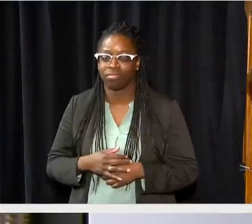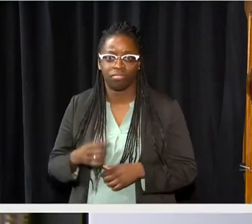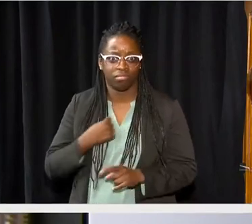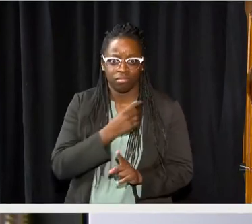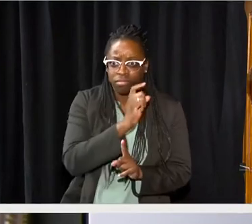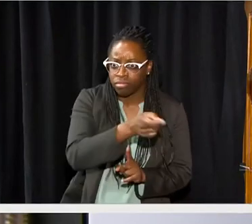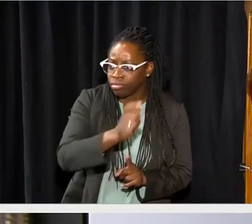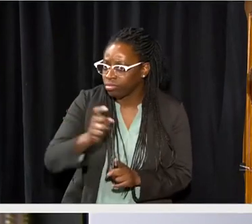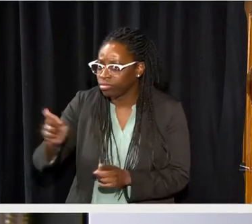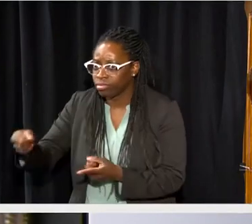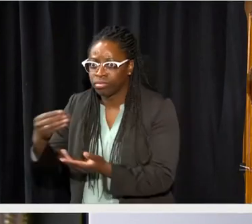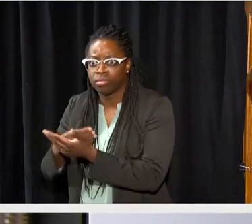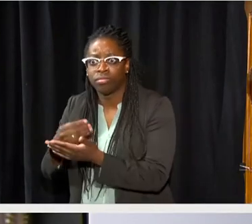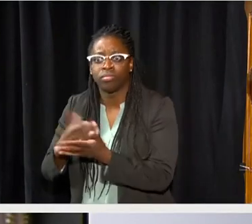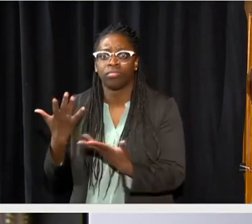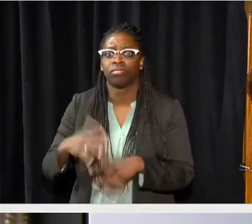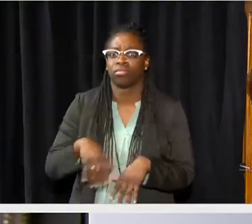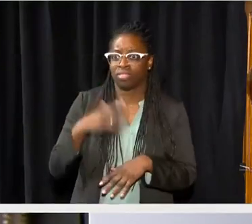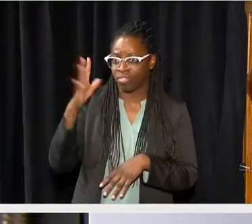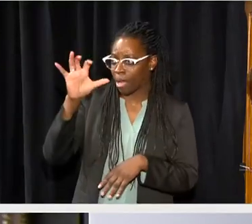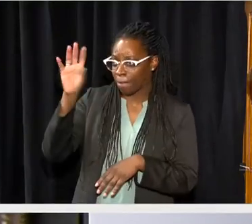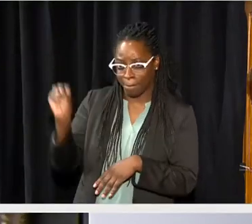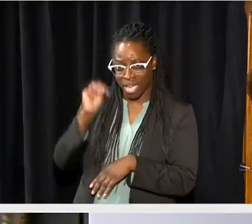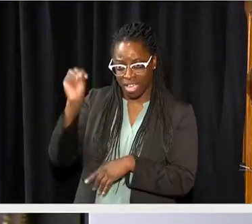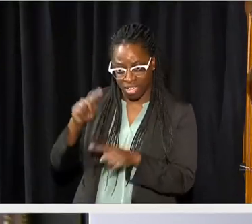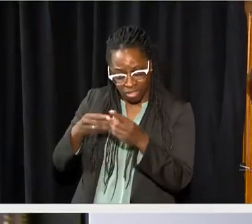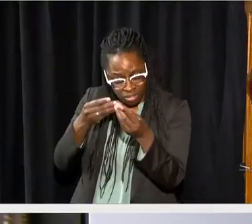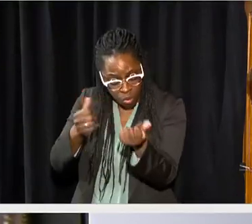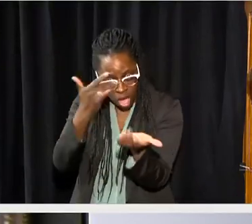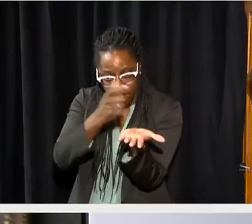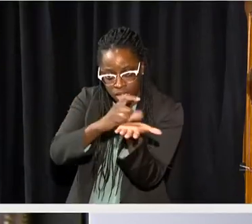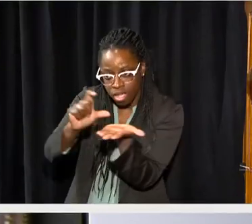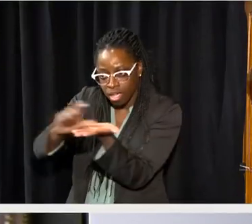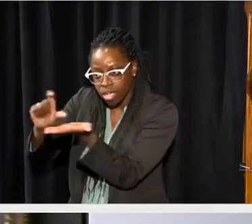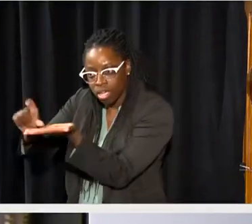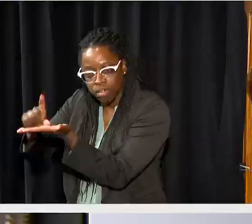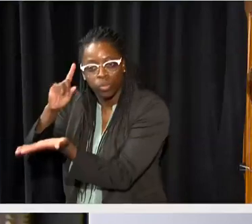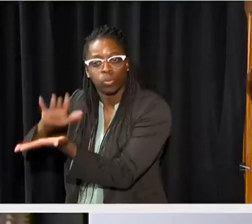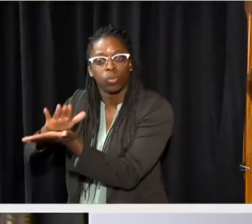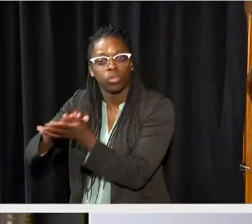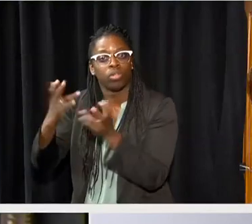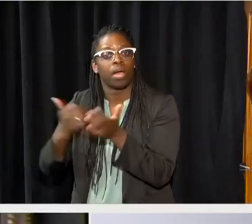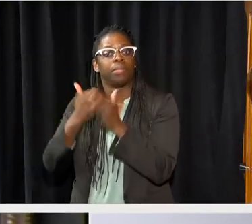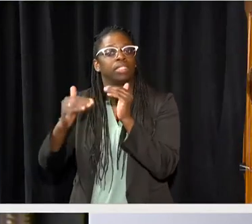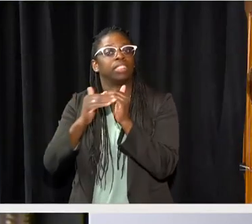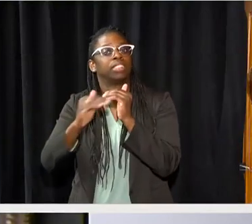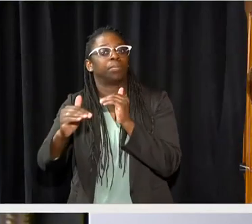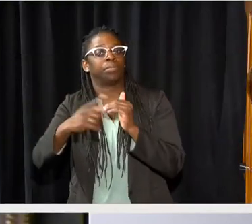to stabilize, right, the sector. And that was good. It made it easier for families to get